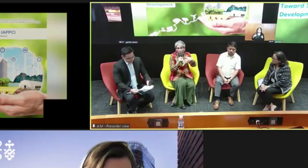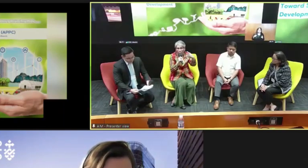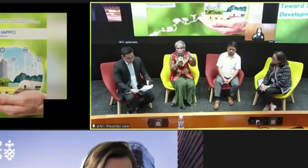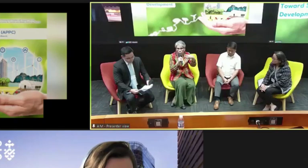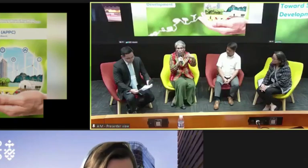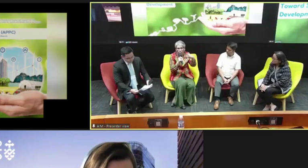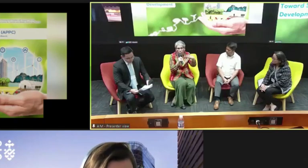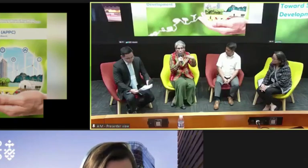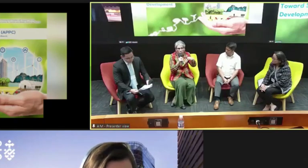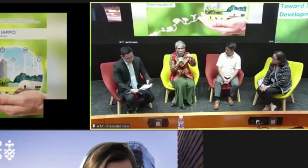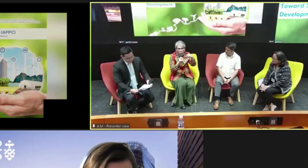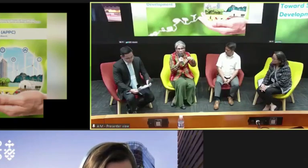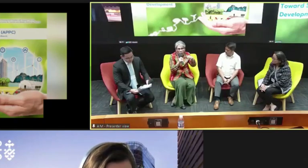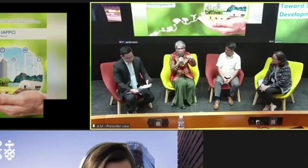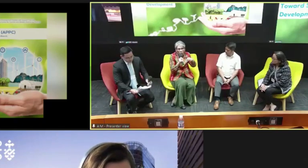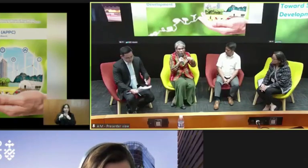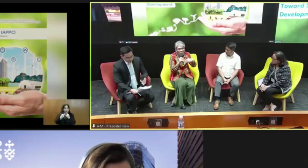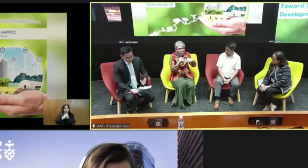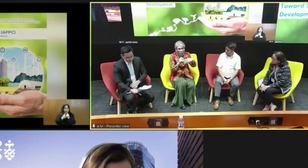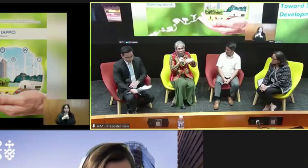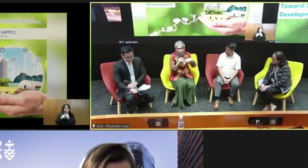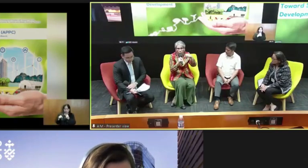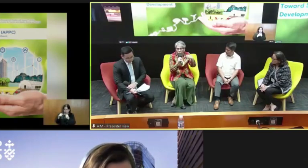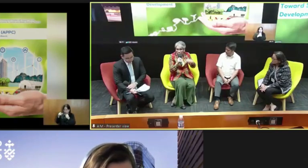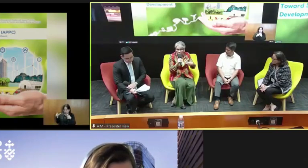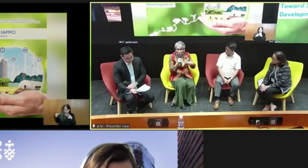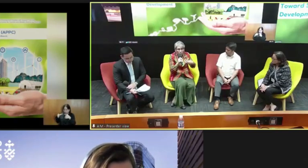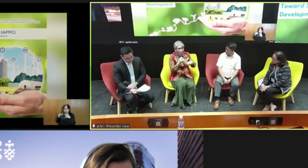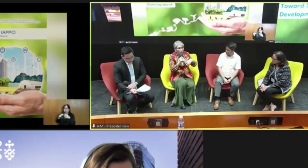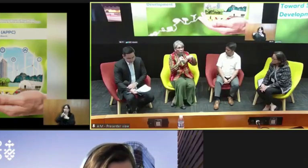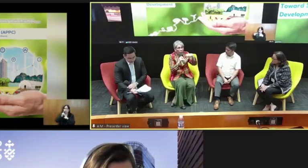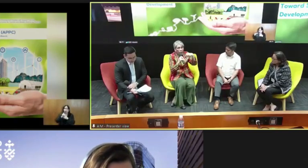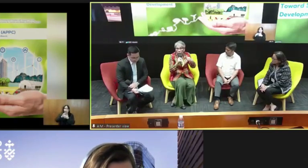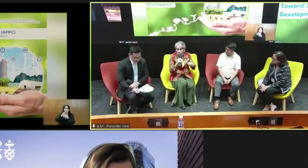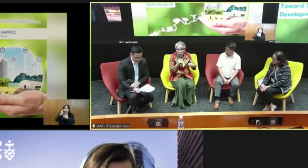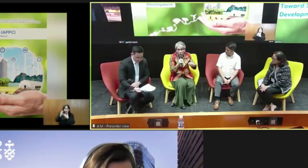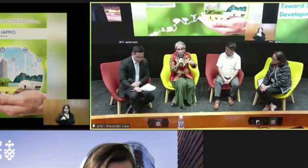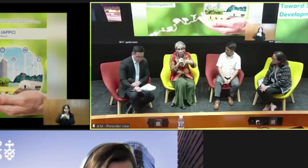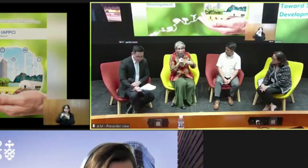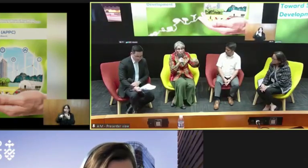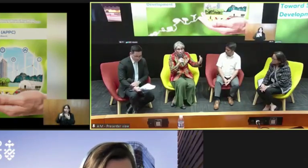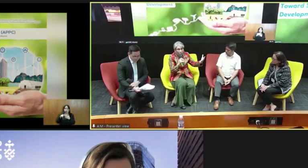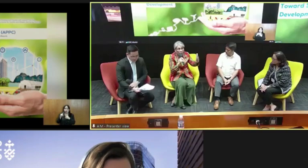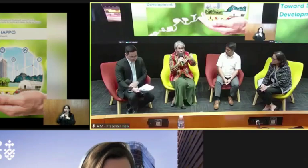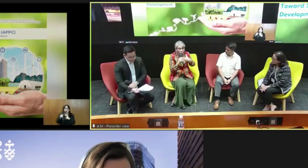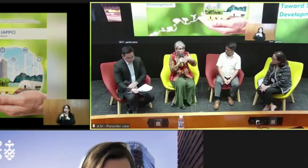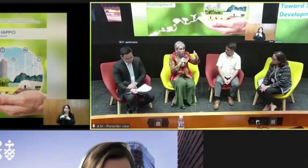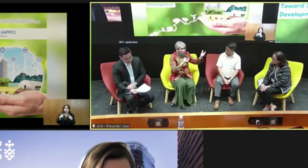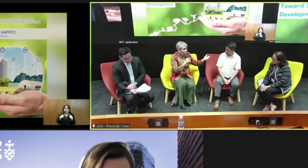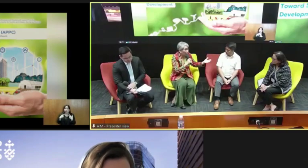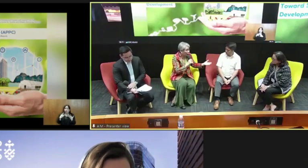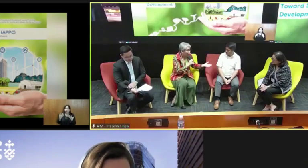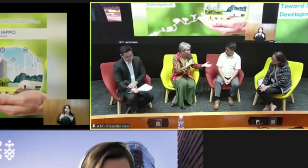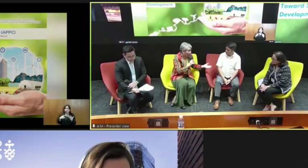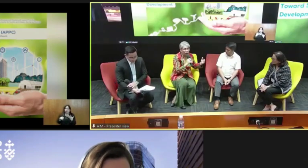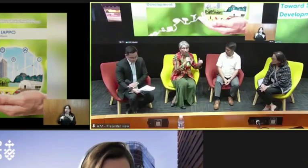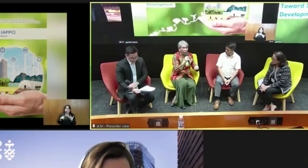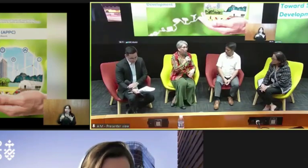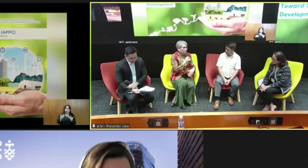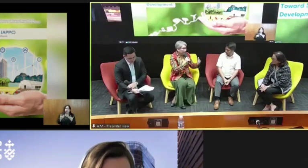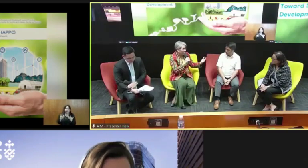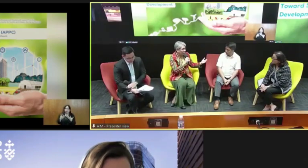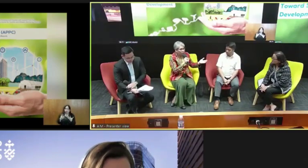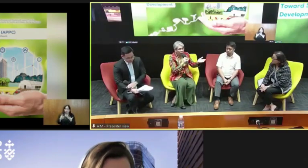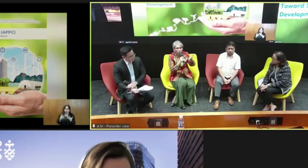tourism. And we're working alongside to make sure that the curriculum, the initiatives are actually brought in as early on